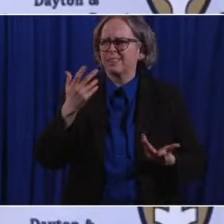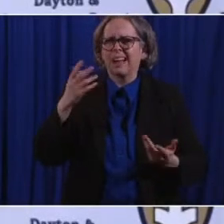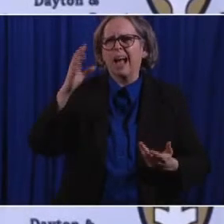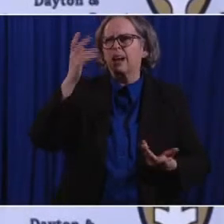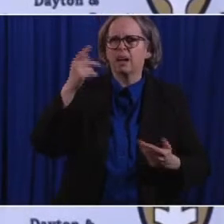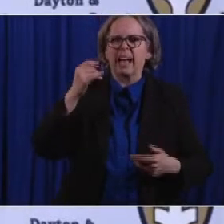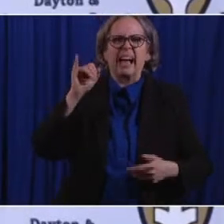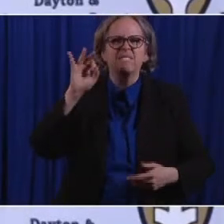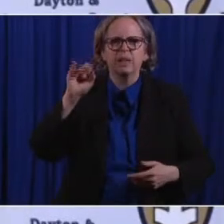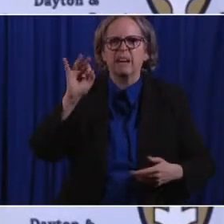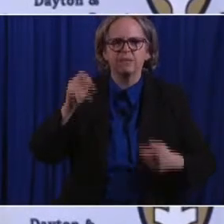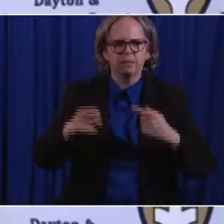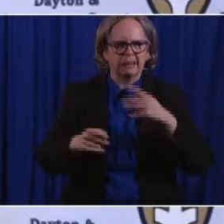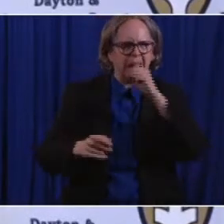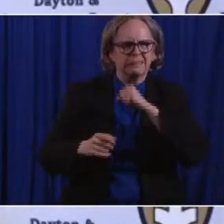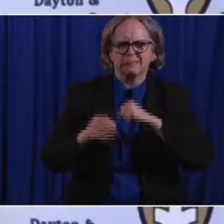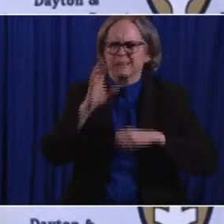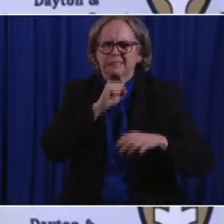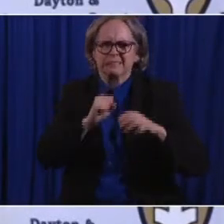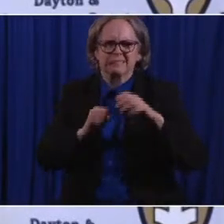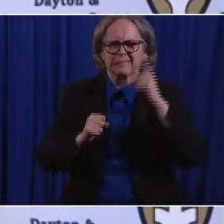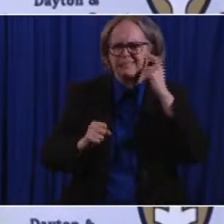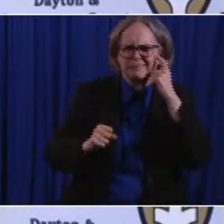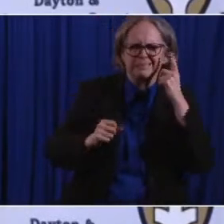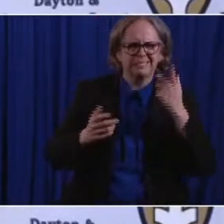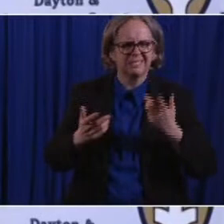for me to kind of even speculate on